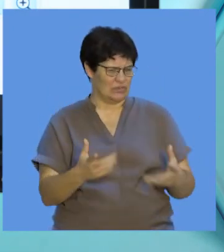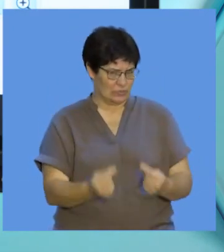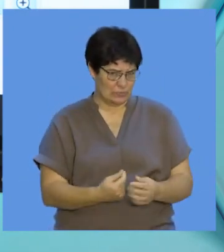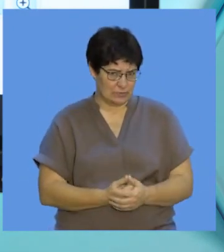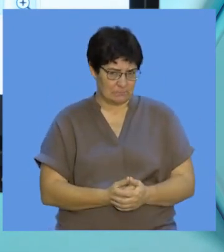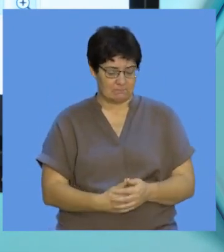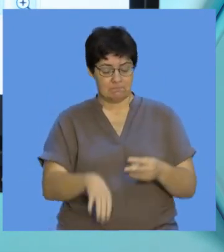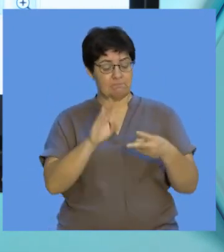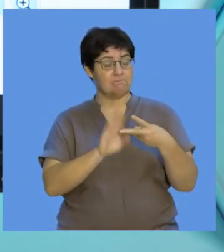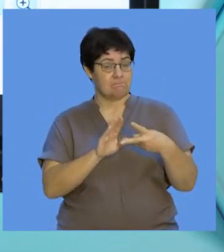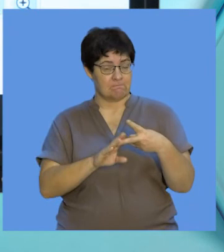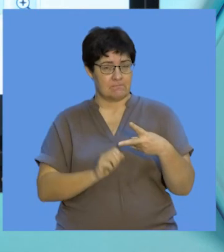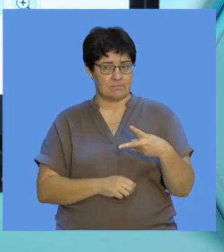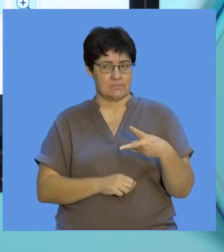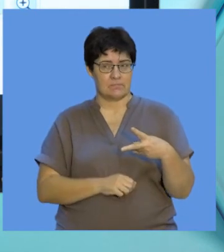2,